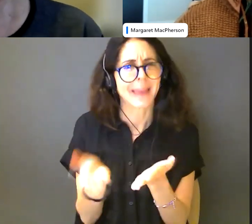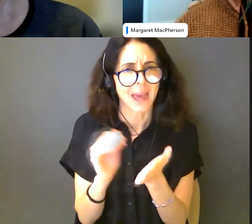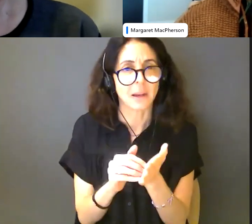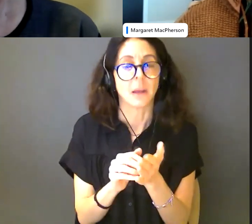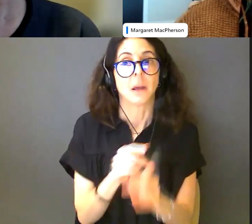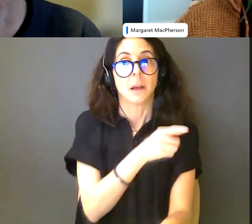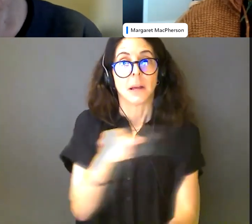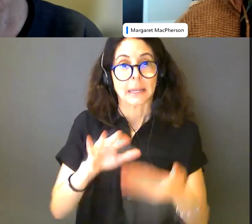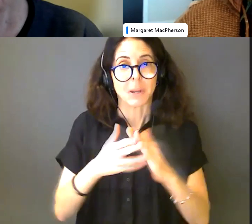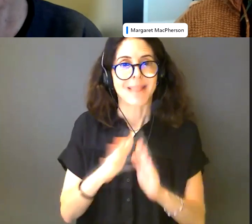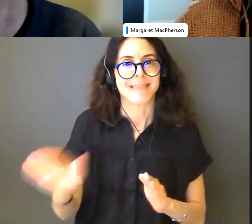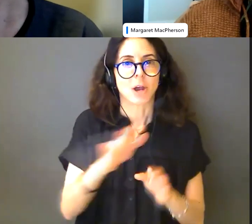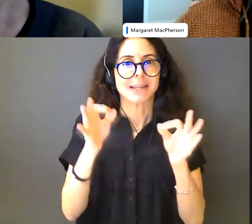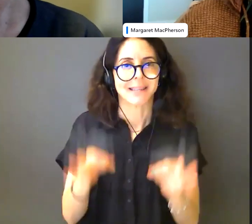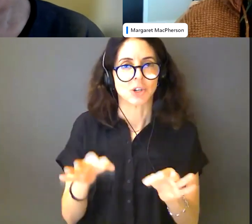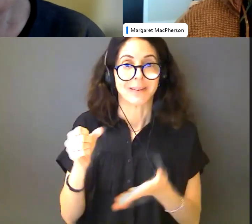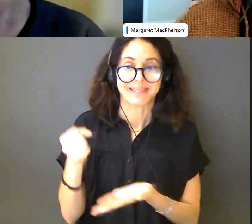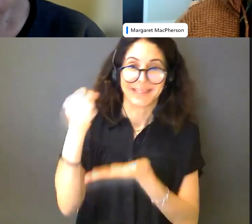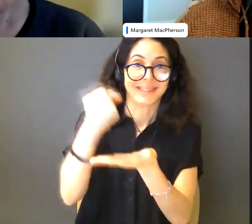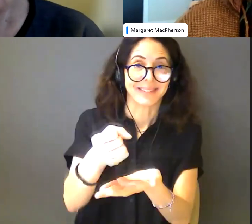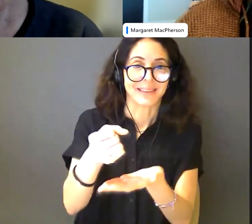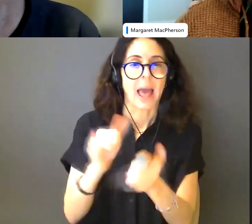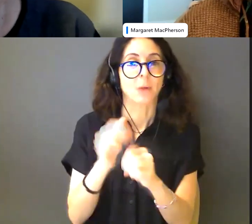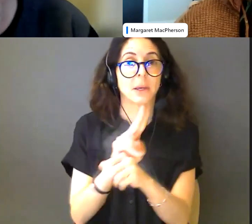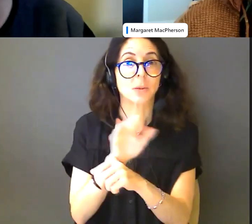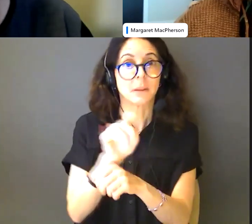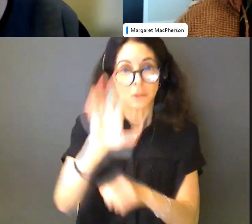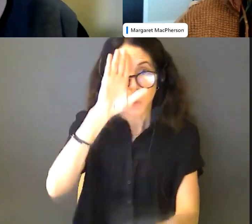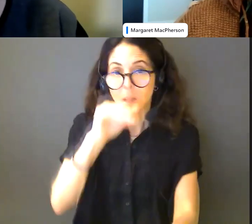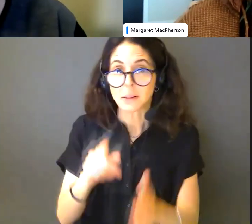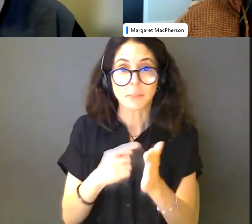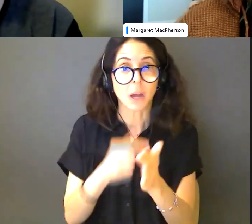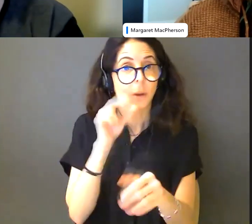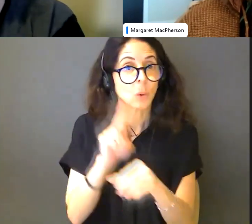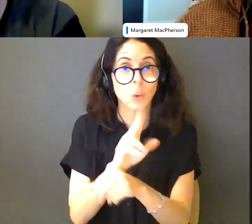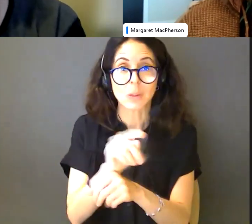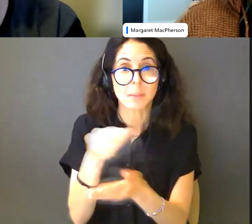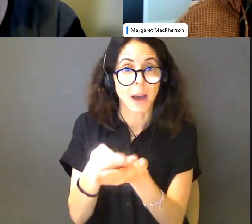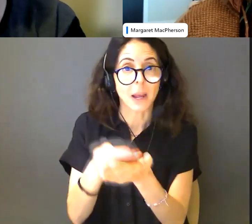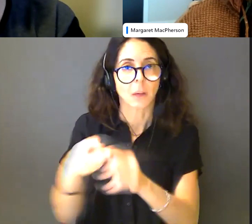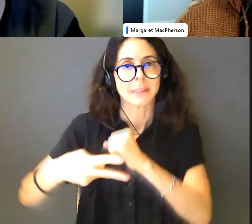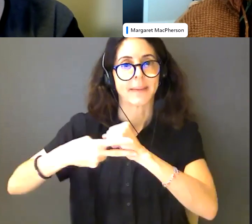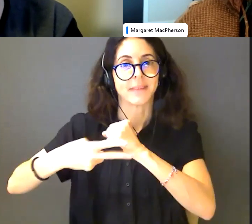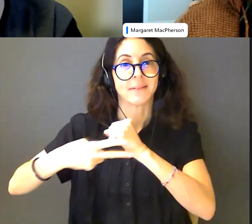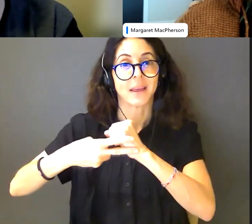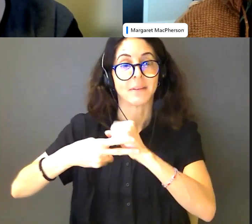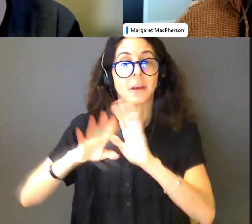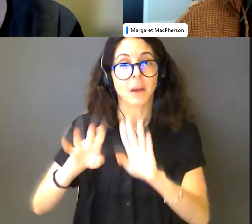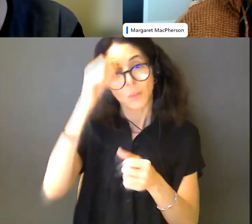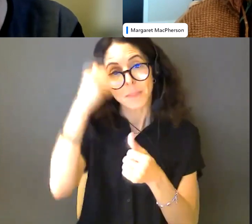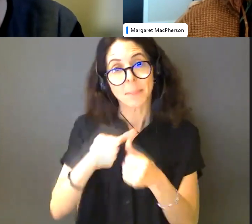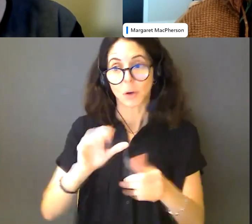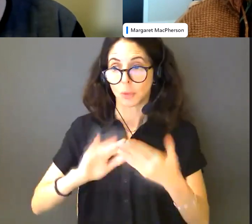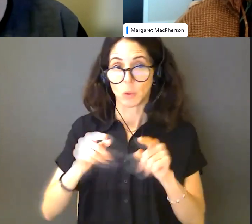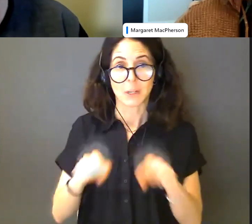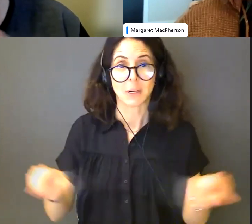to decide how they want to use these funds. Sometimes they don't, because they're busy. We have to remember that communities kind of have their